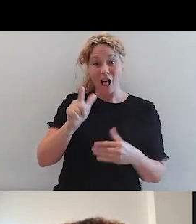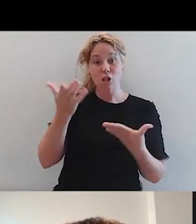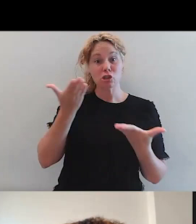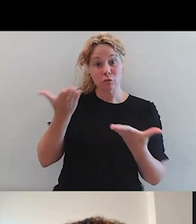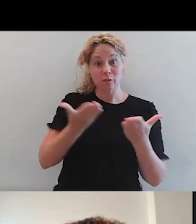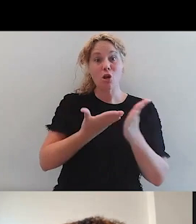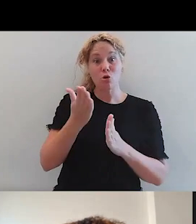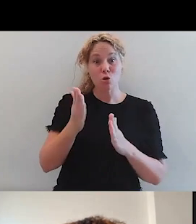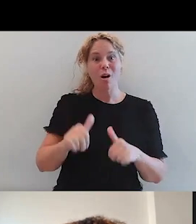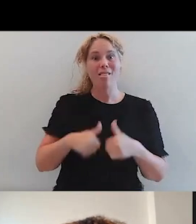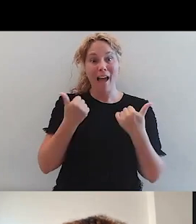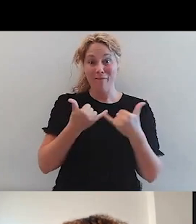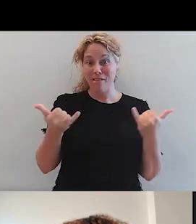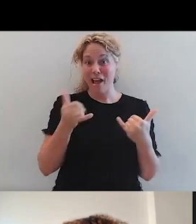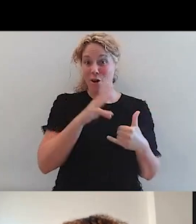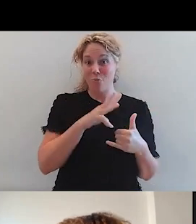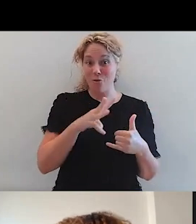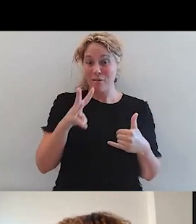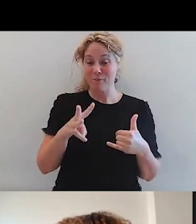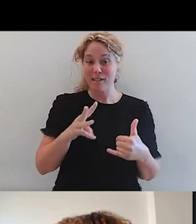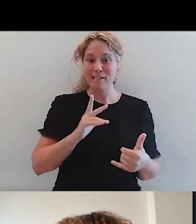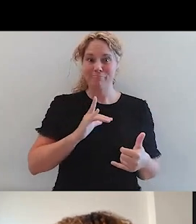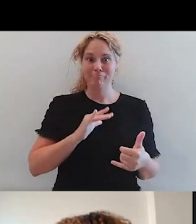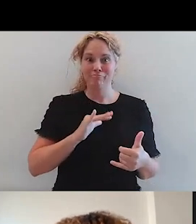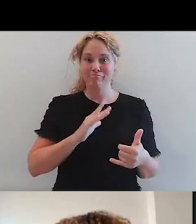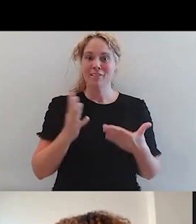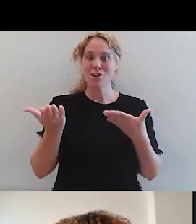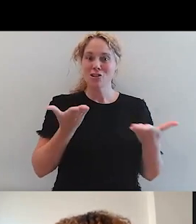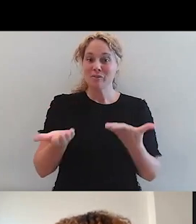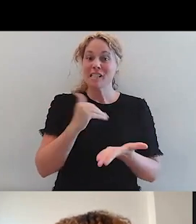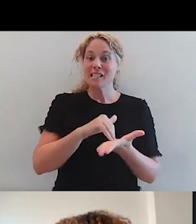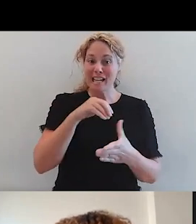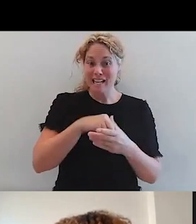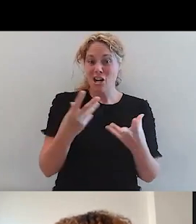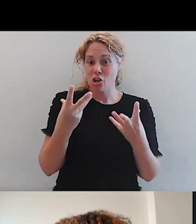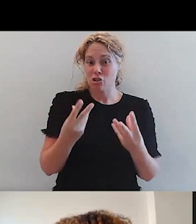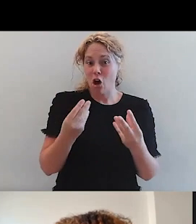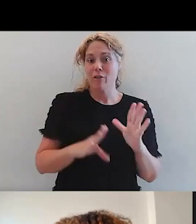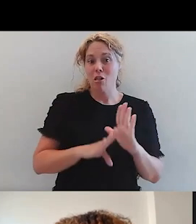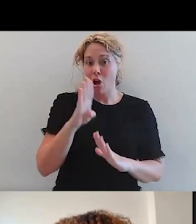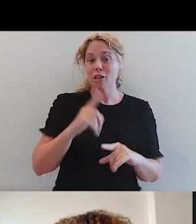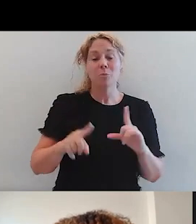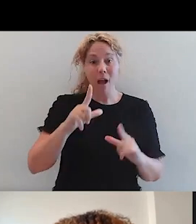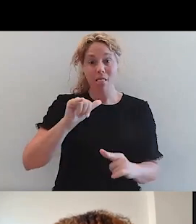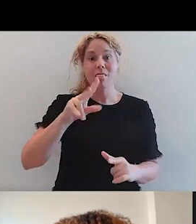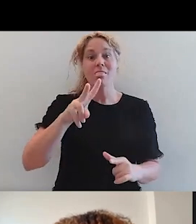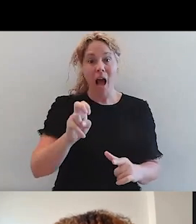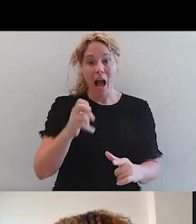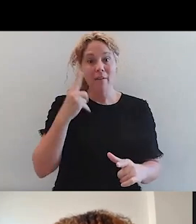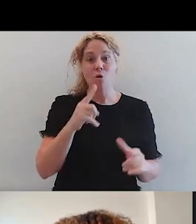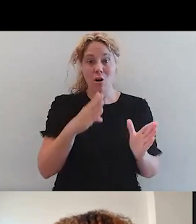the Lifeline website. So those services, again, are in a soft launch today, but are live for